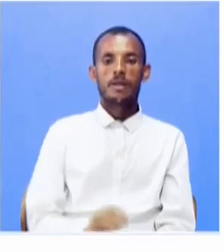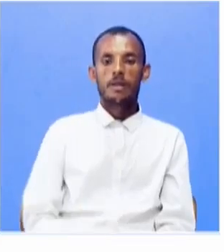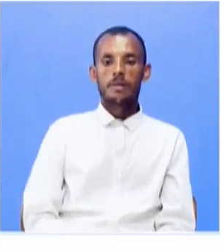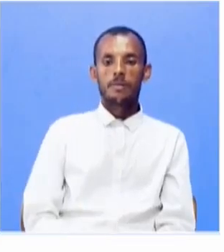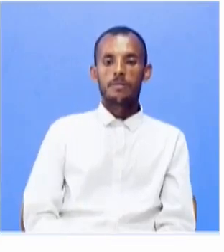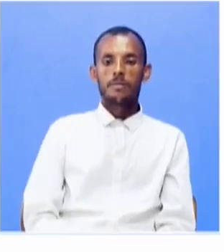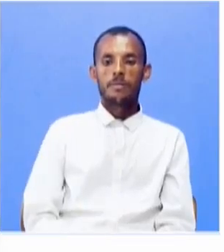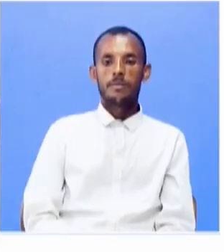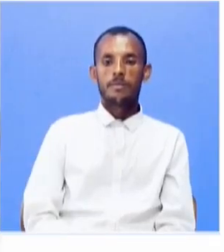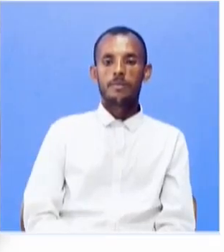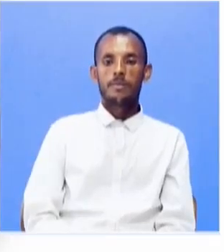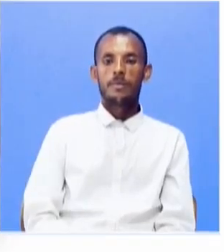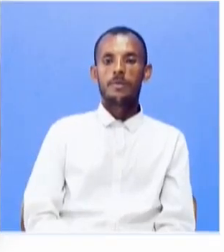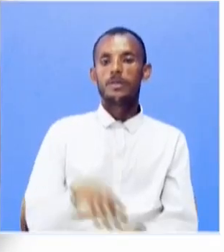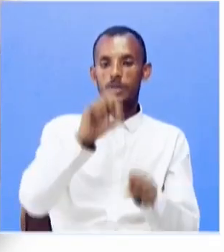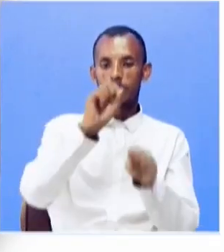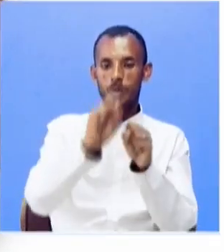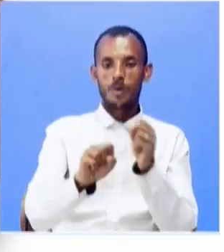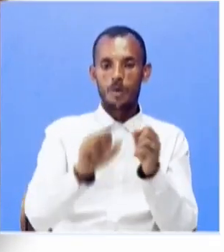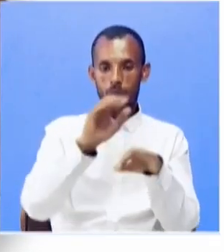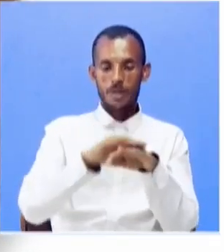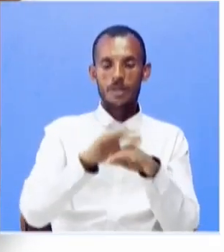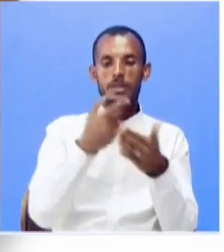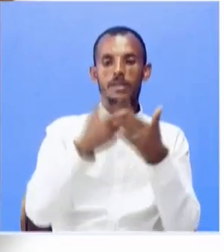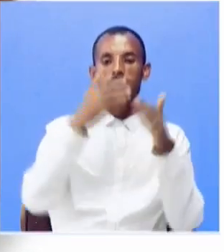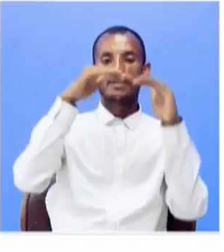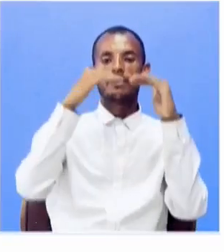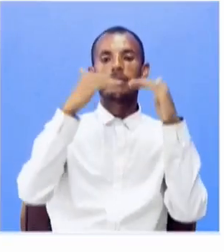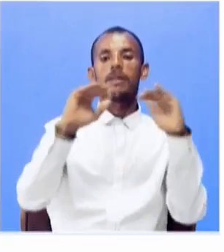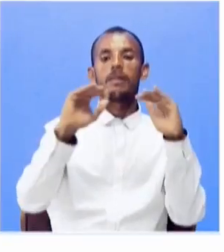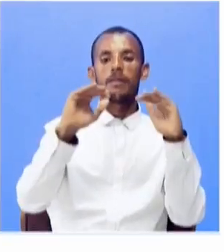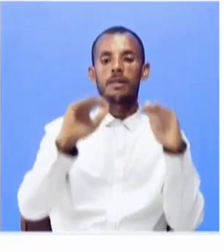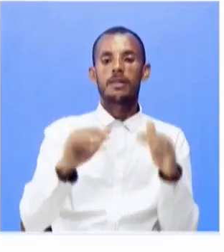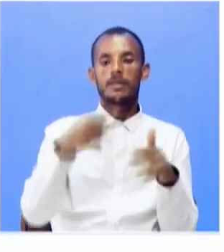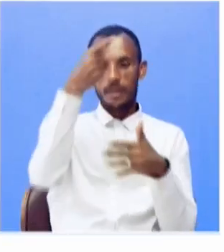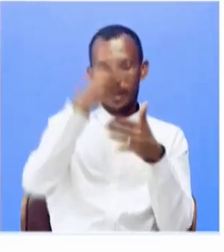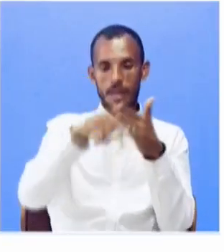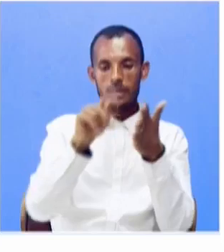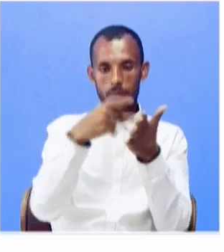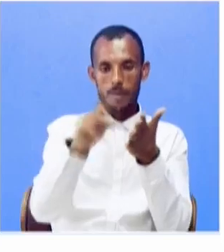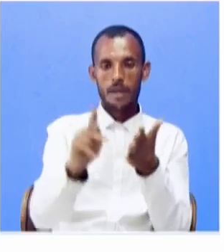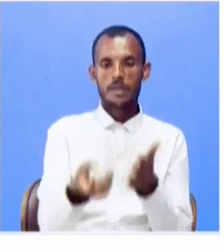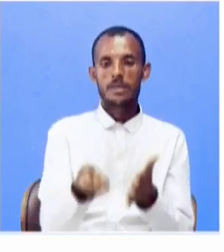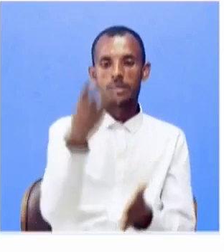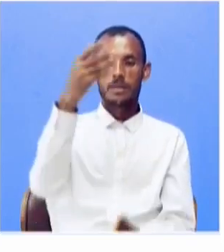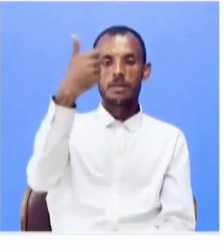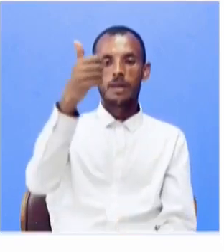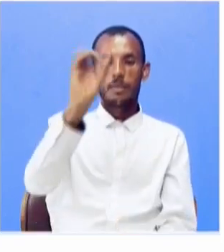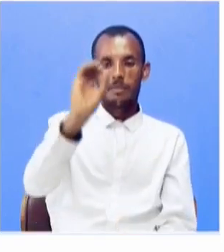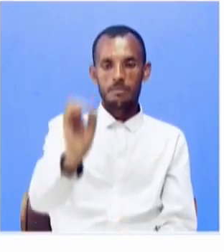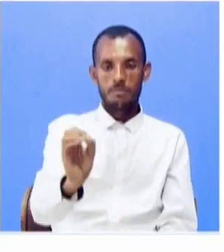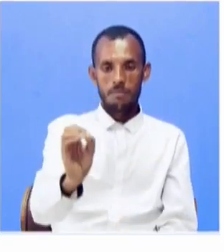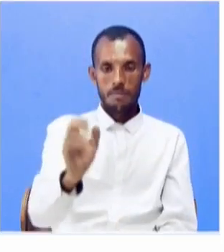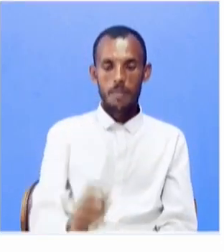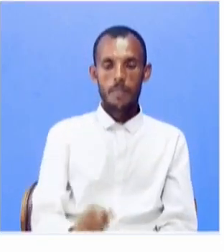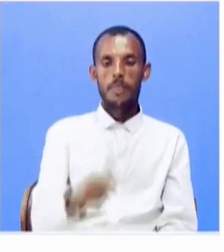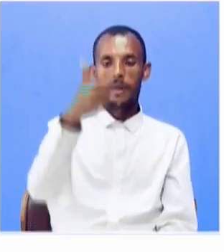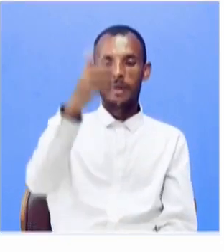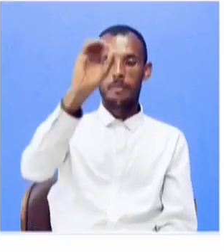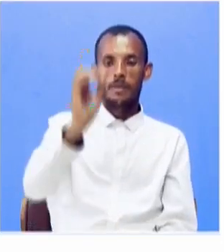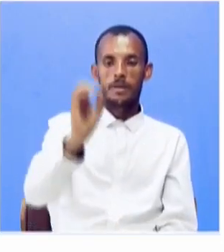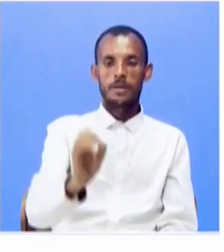1650. So on this interval, the tax paid will be this 10%. So